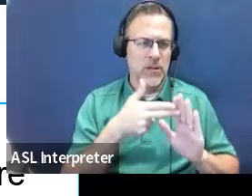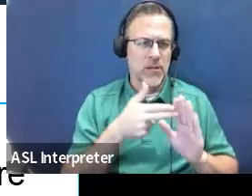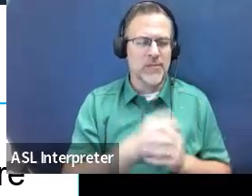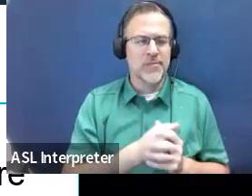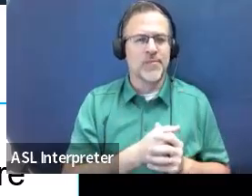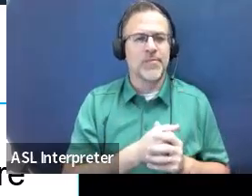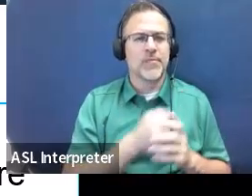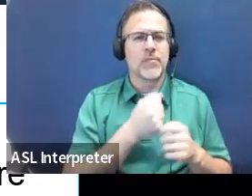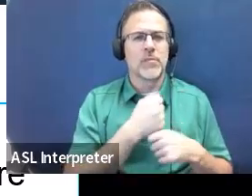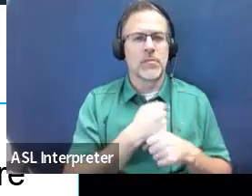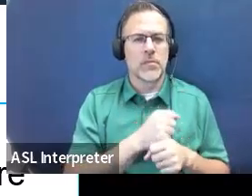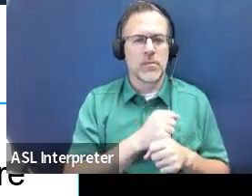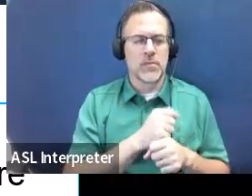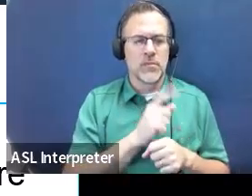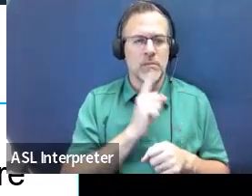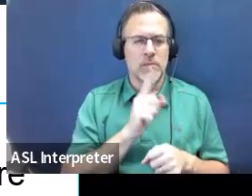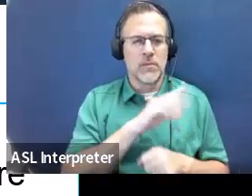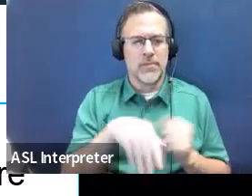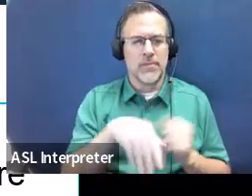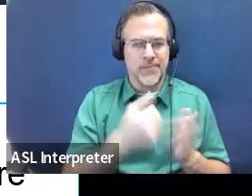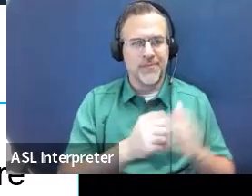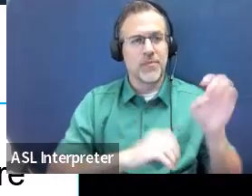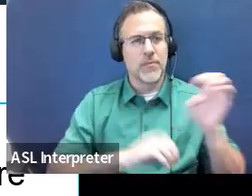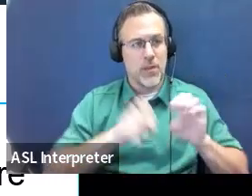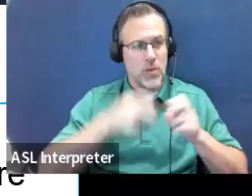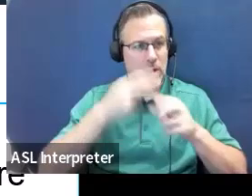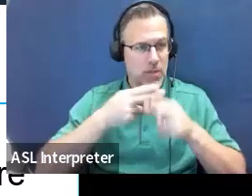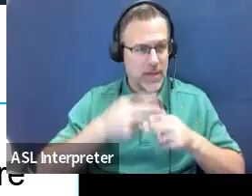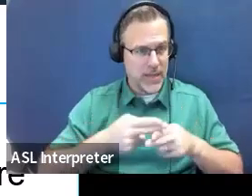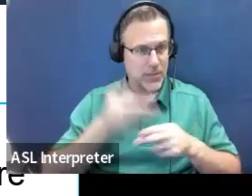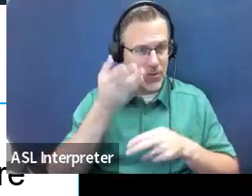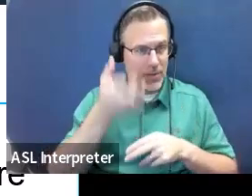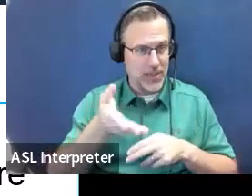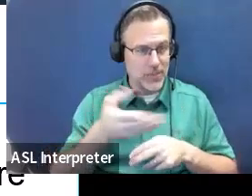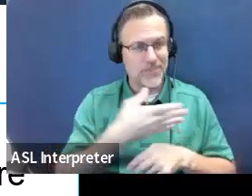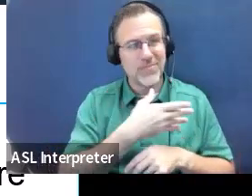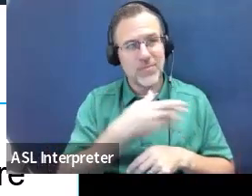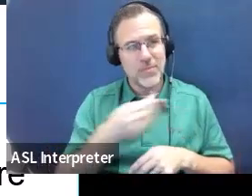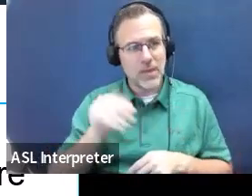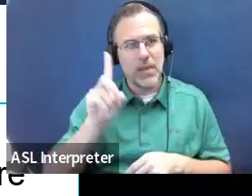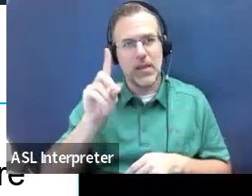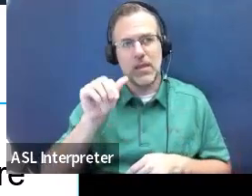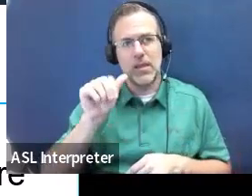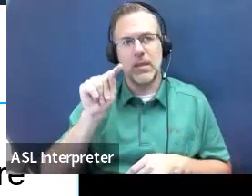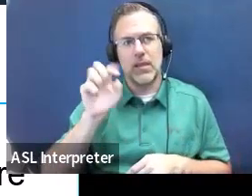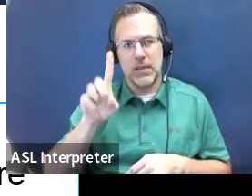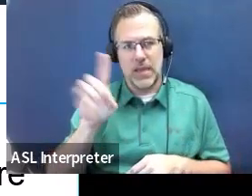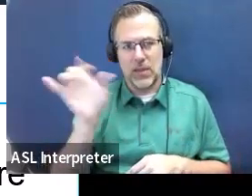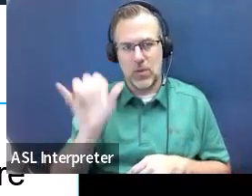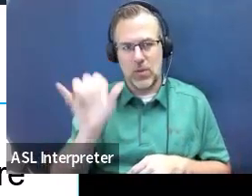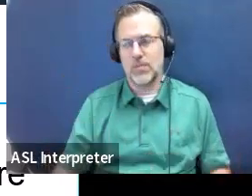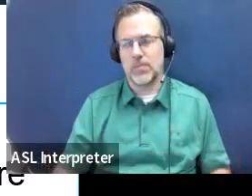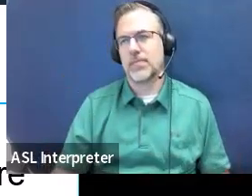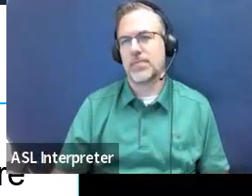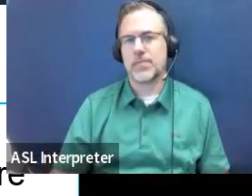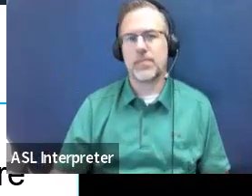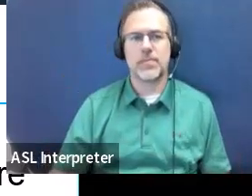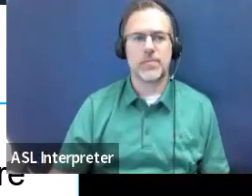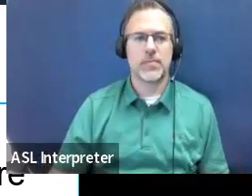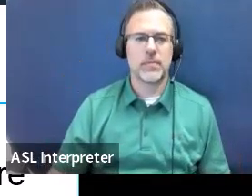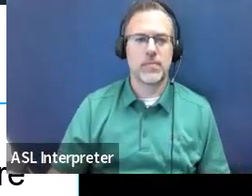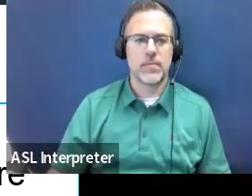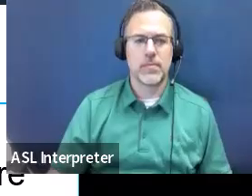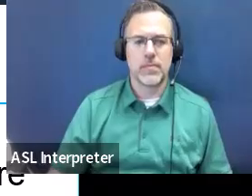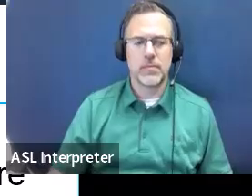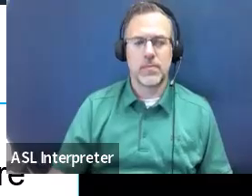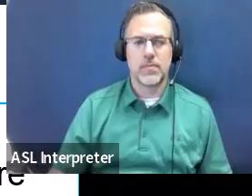sure that all of the evaluation names are listed and that they are dated. So that would be compliant for